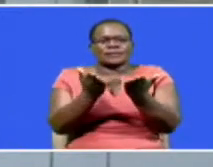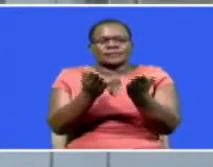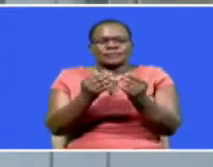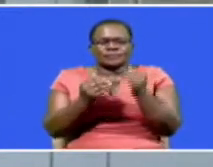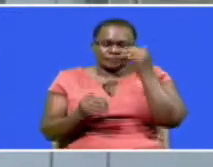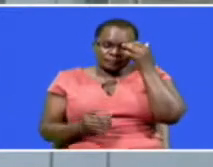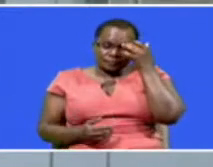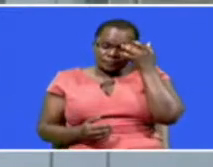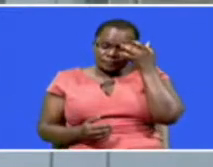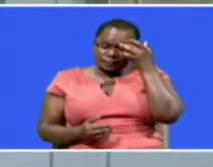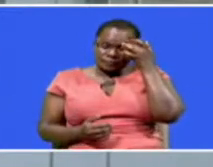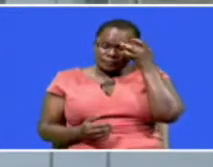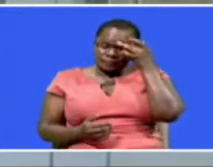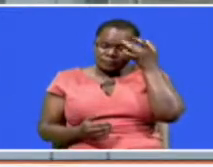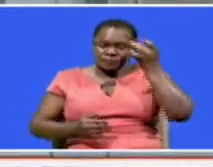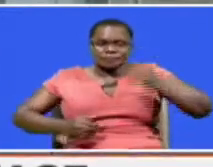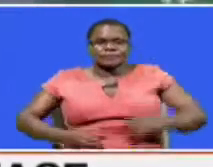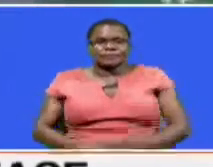Kirui has the details.